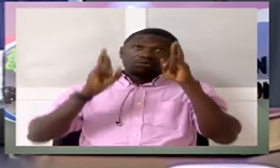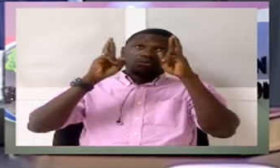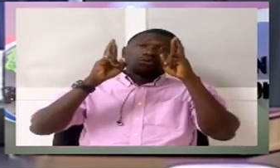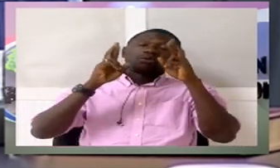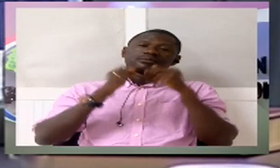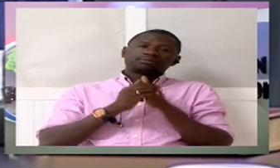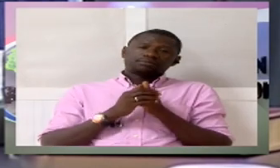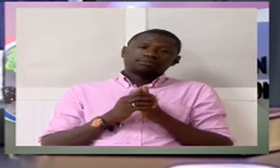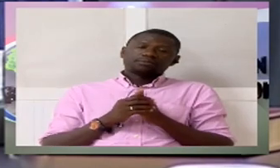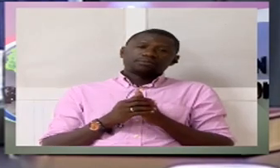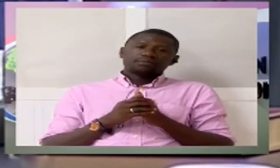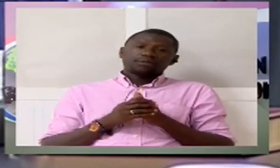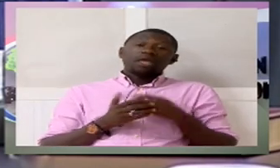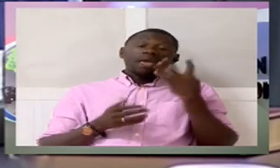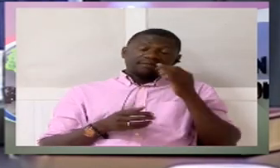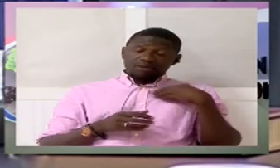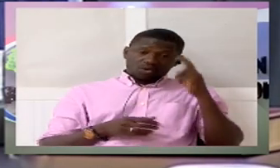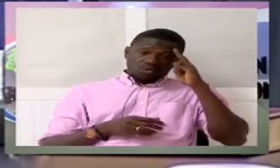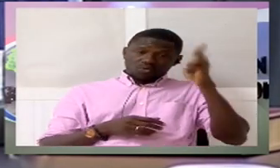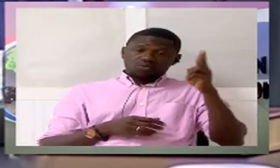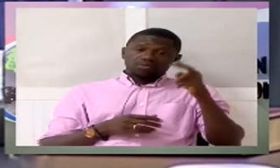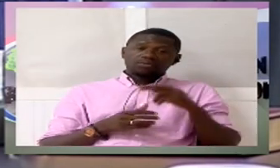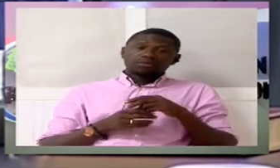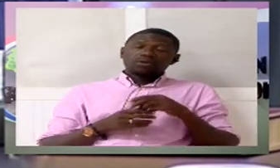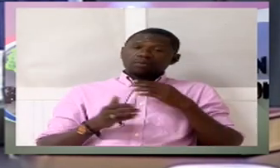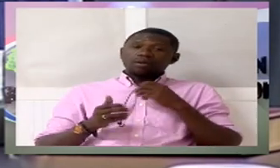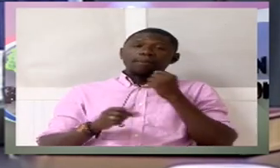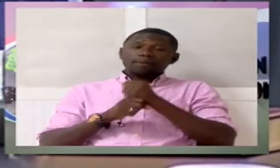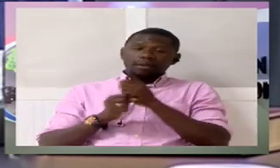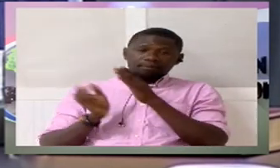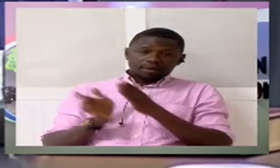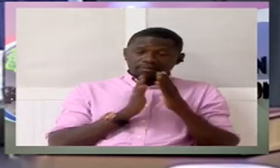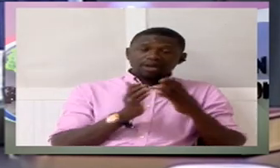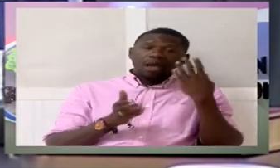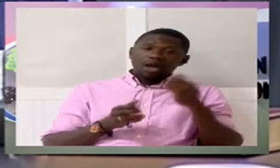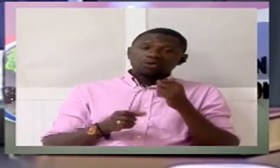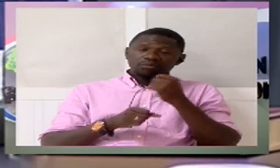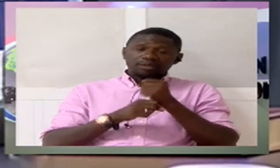Inshallah. I said to him, God willing, if I go, I will make